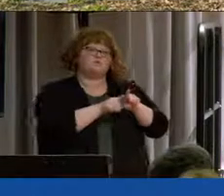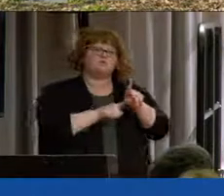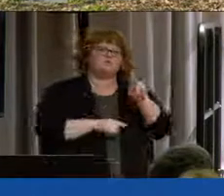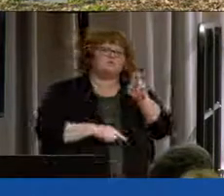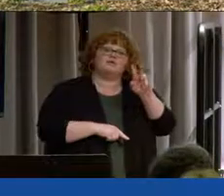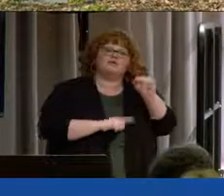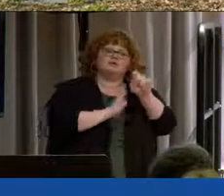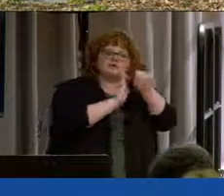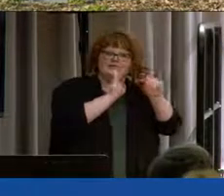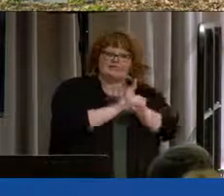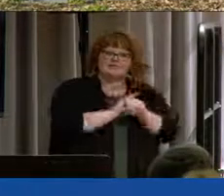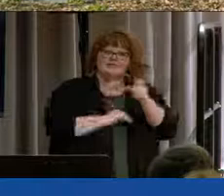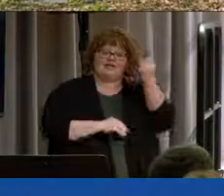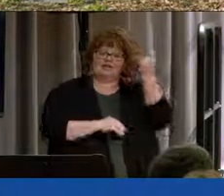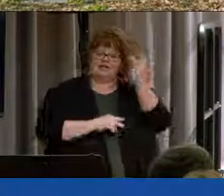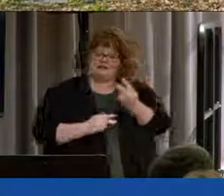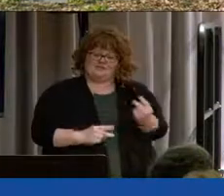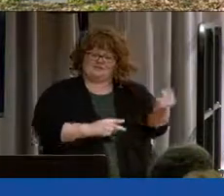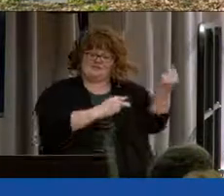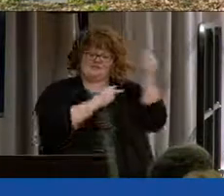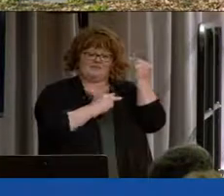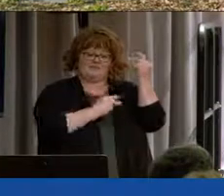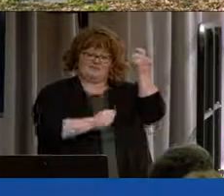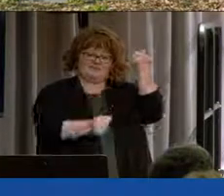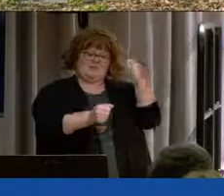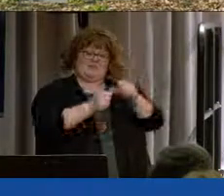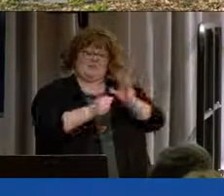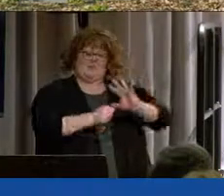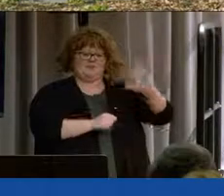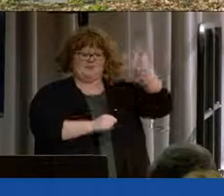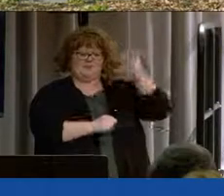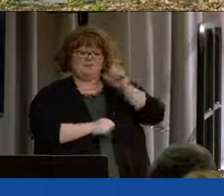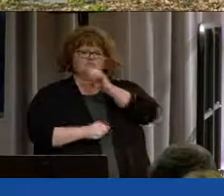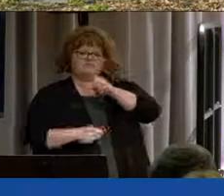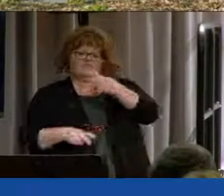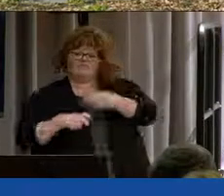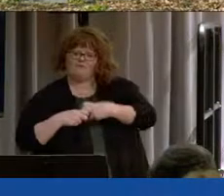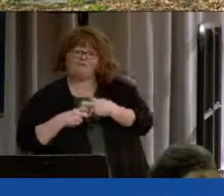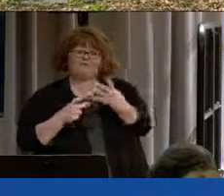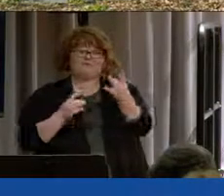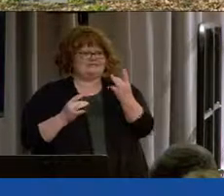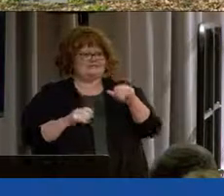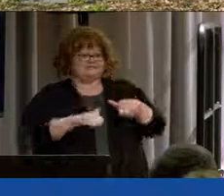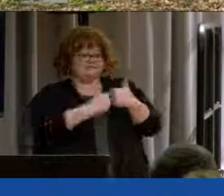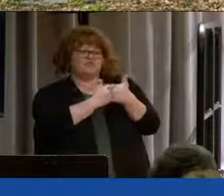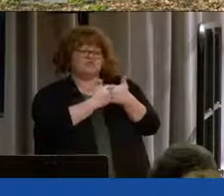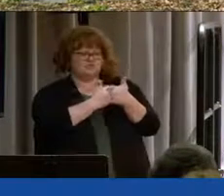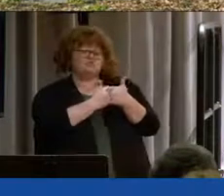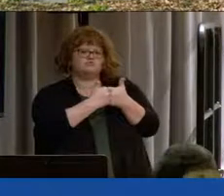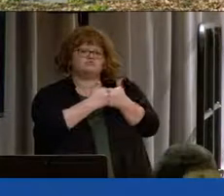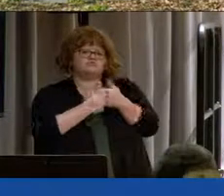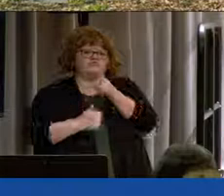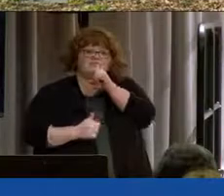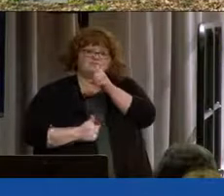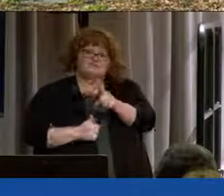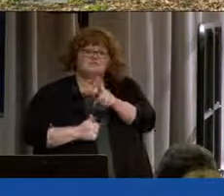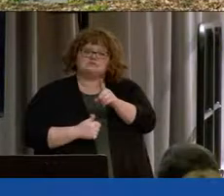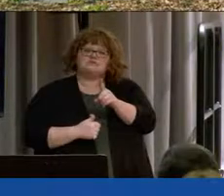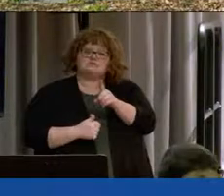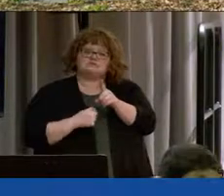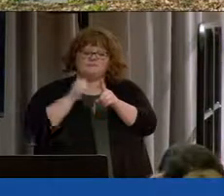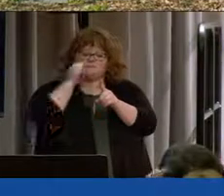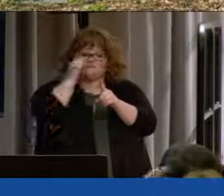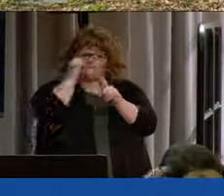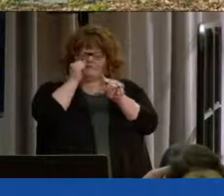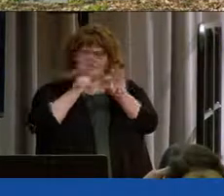remembering the past is hard. Memorializing the past is very, very difficult and challenging, and particularly when there